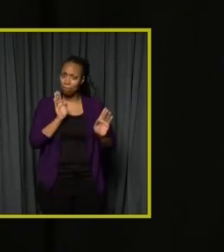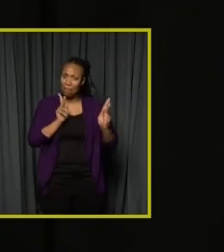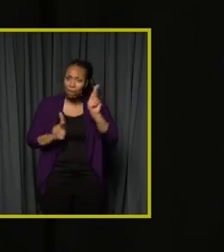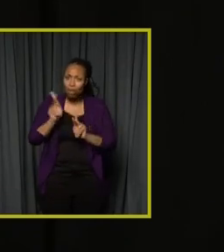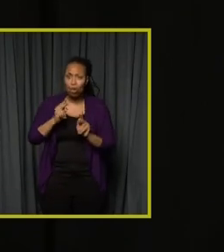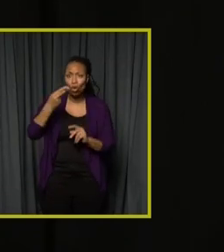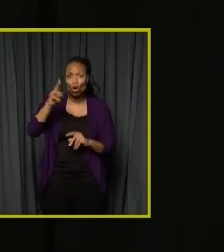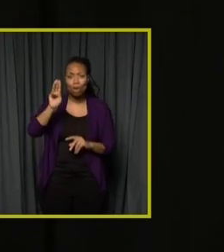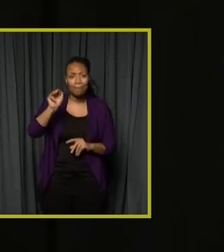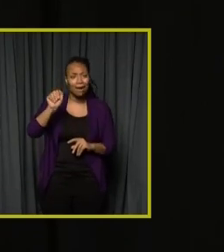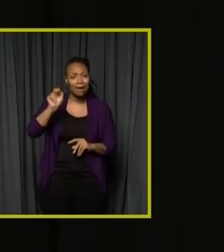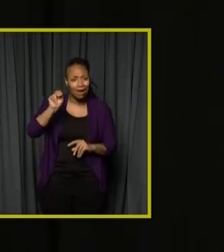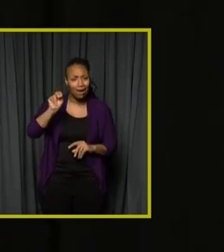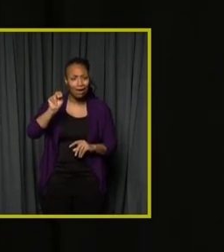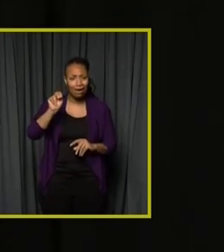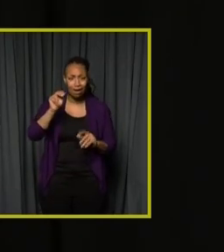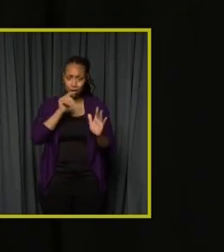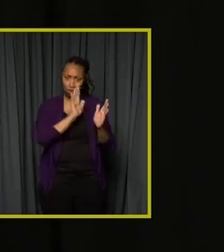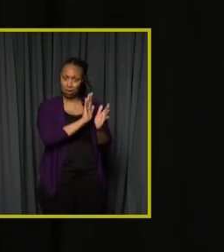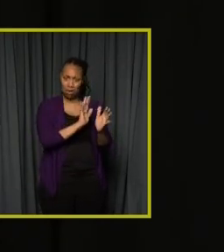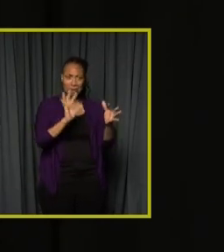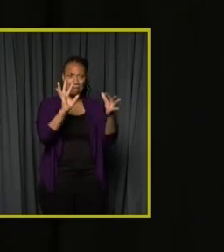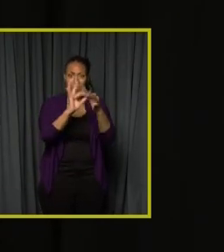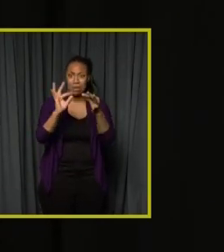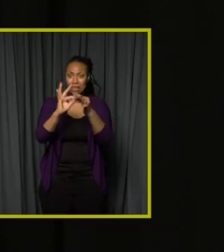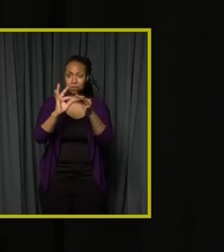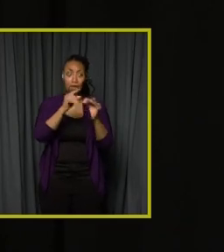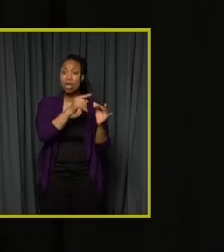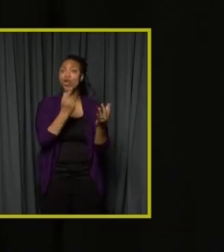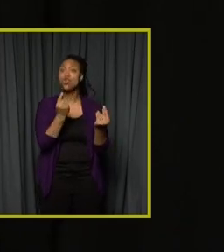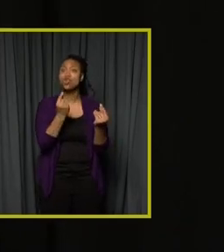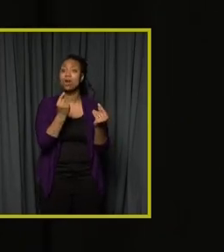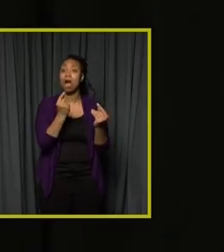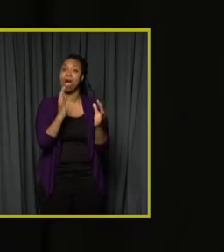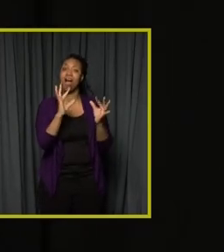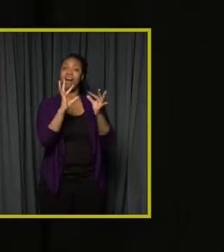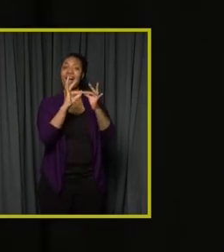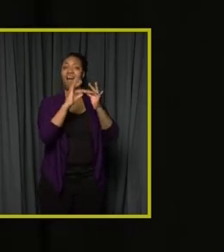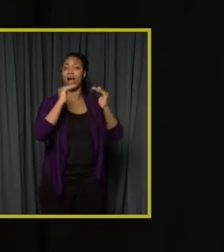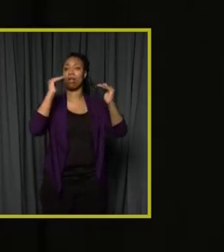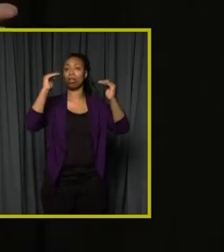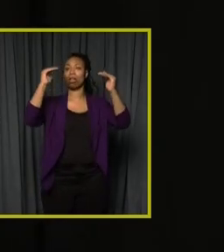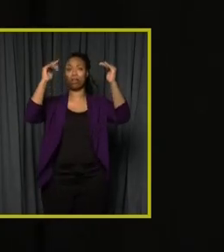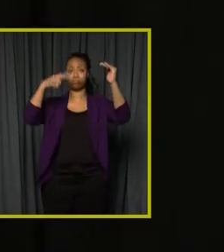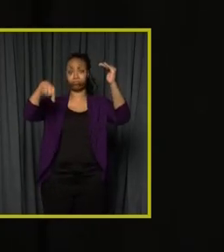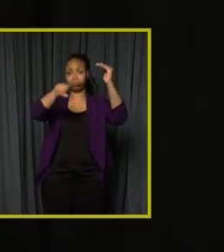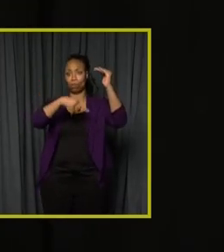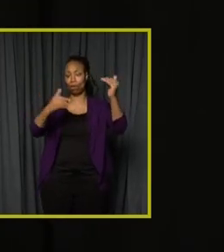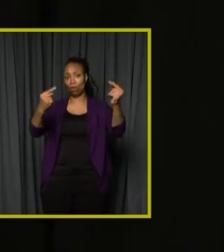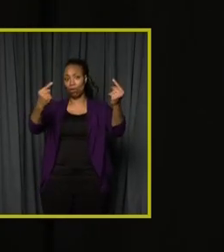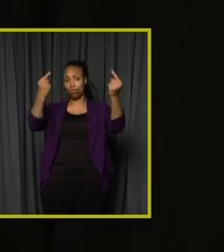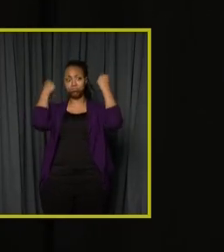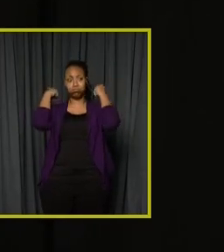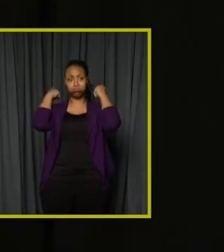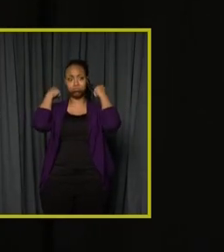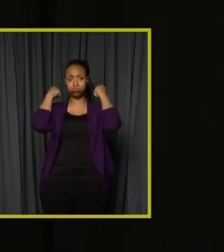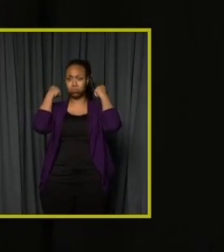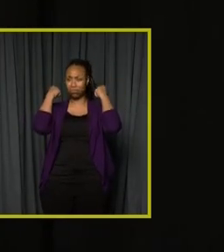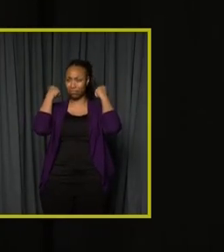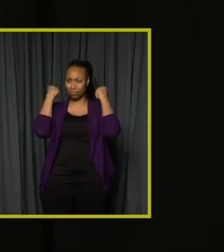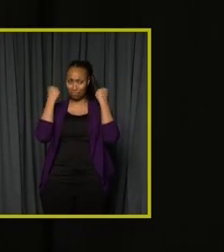sound an octave a bit too high for our ears. They have experiences that defy our